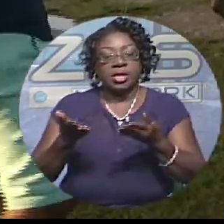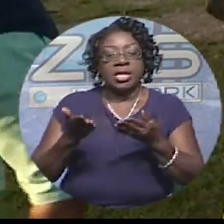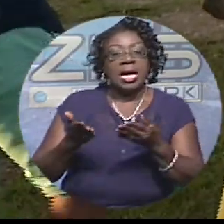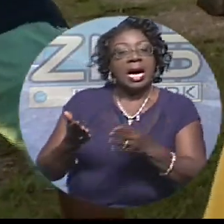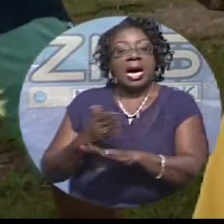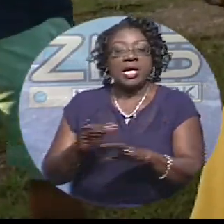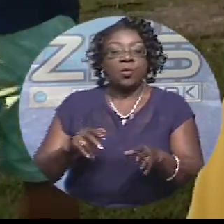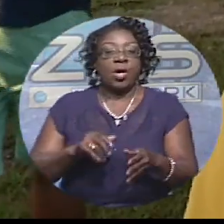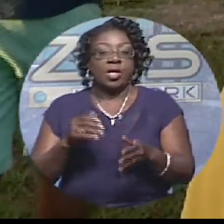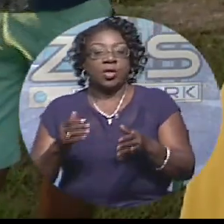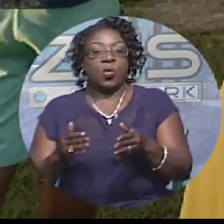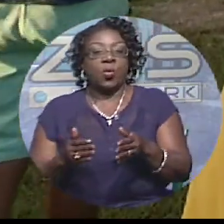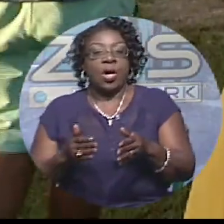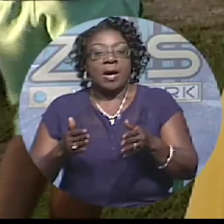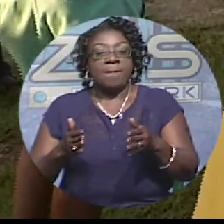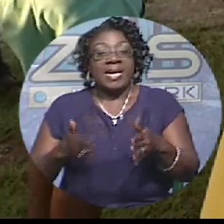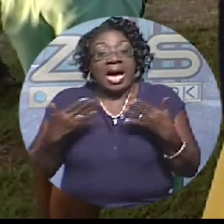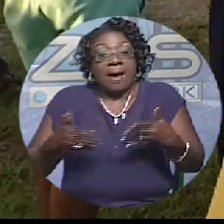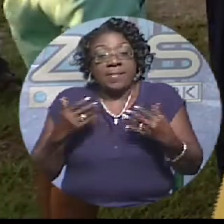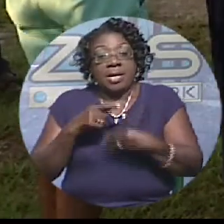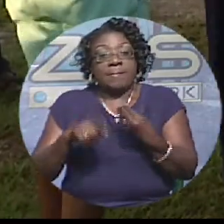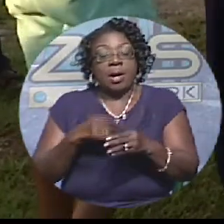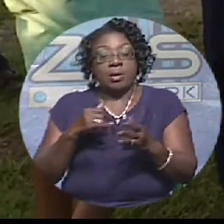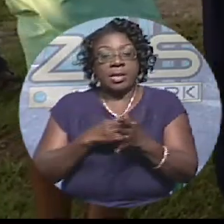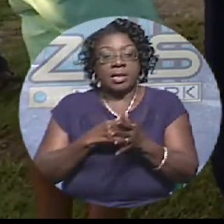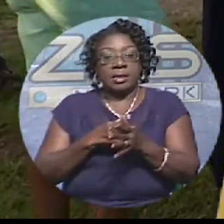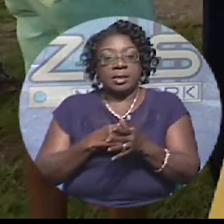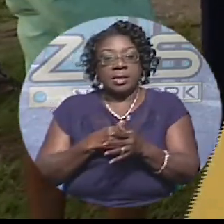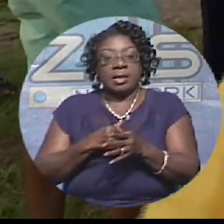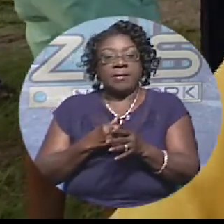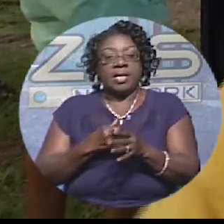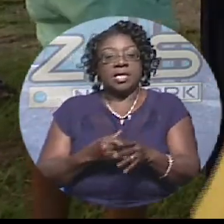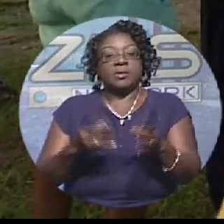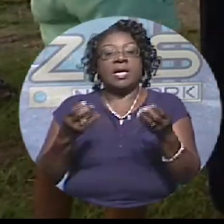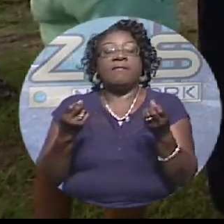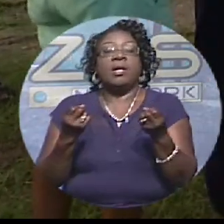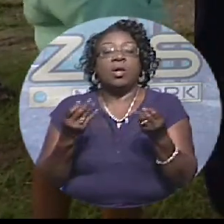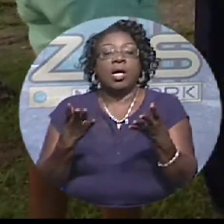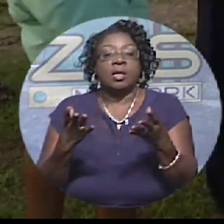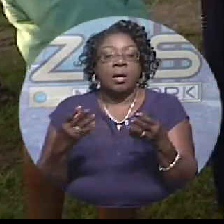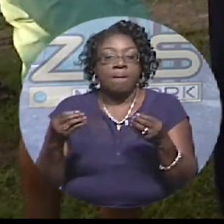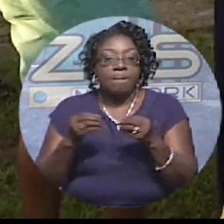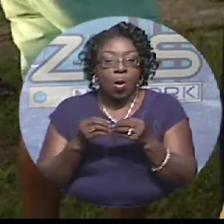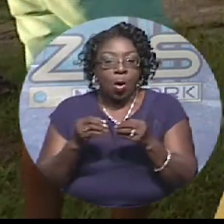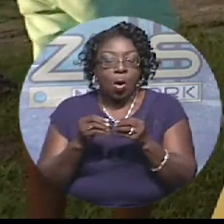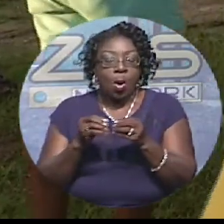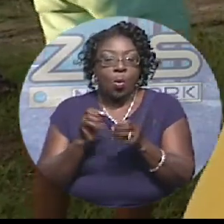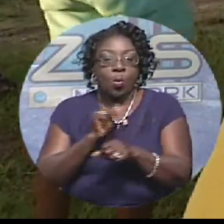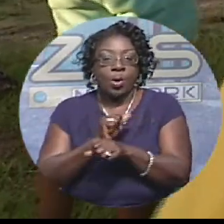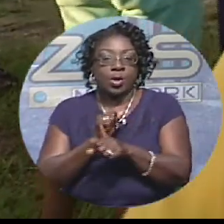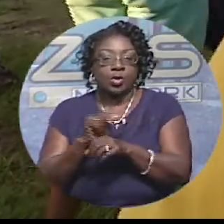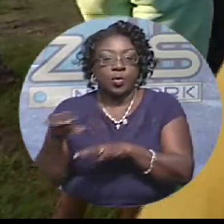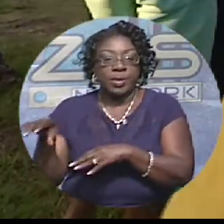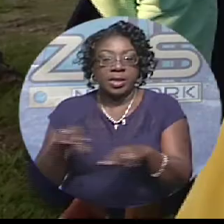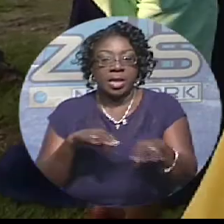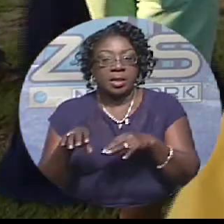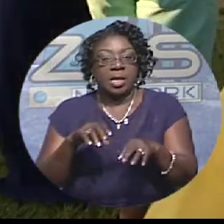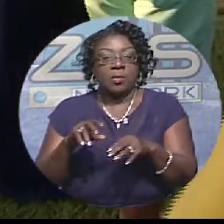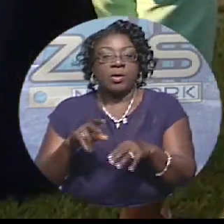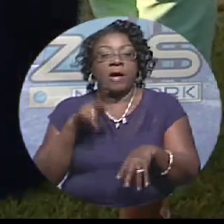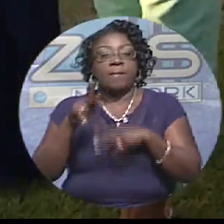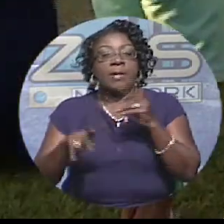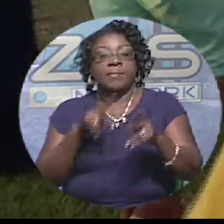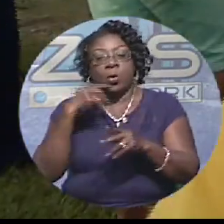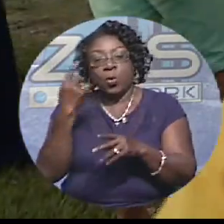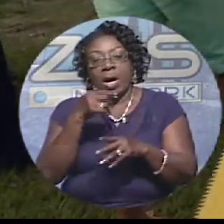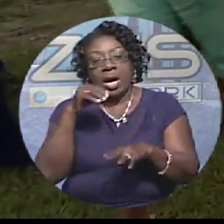jumping up and down about it because, you know, ultimately, these are people who are involved. And it's how they are impacted by